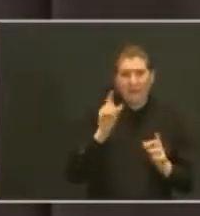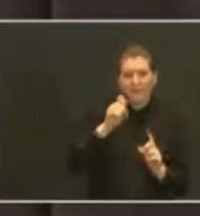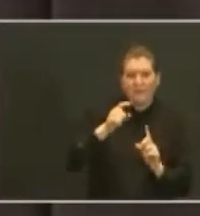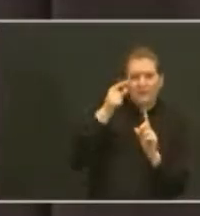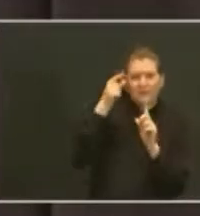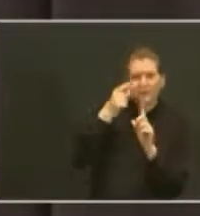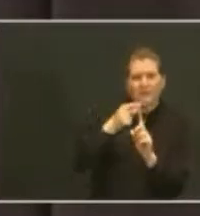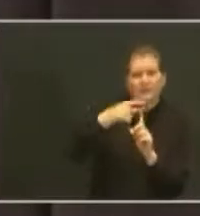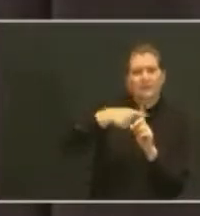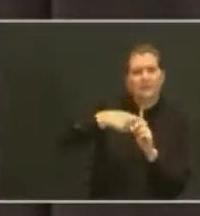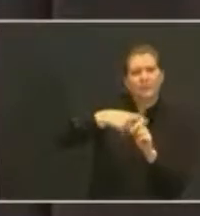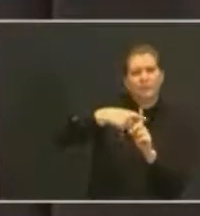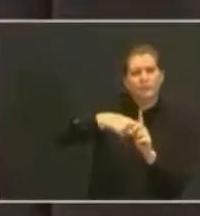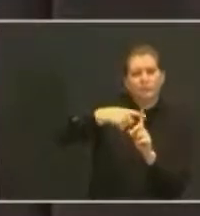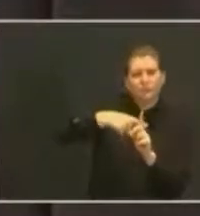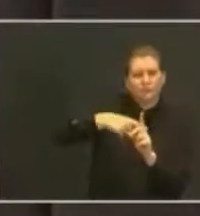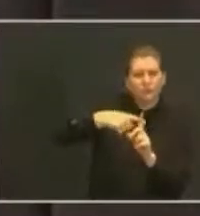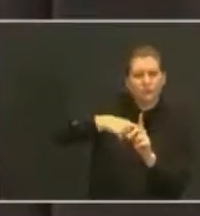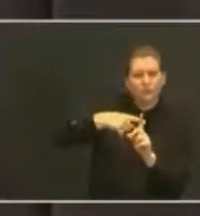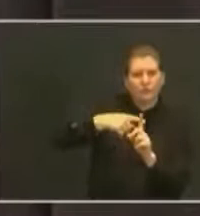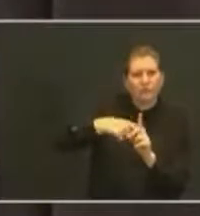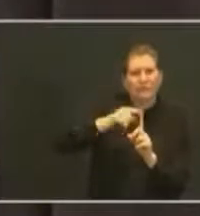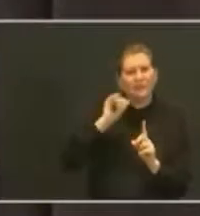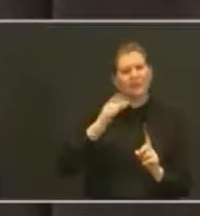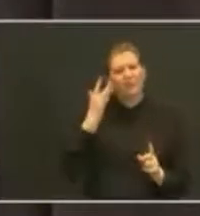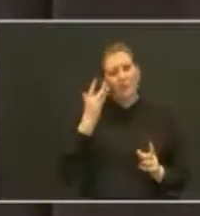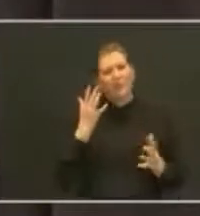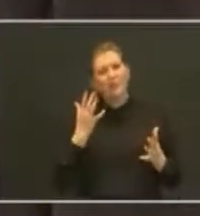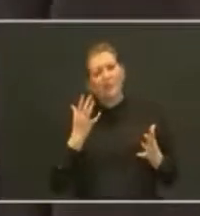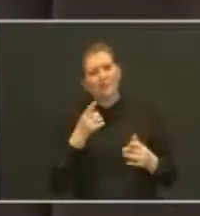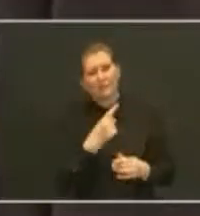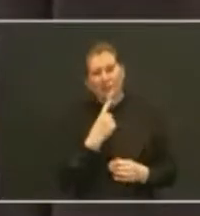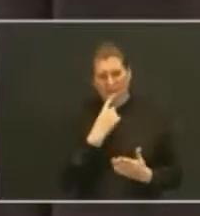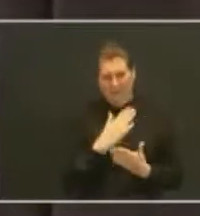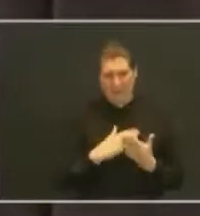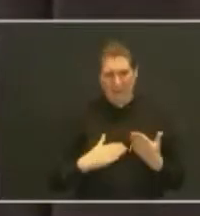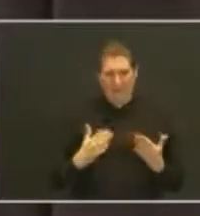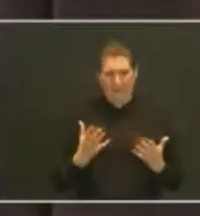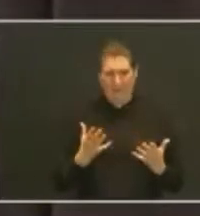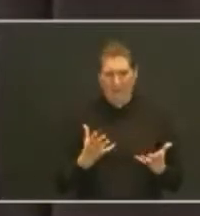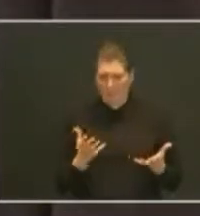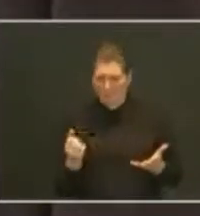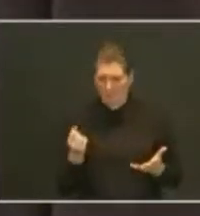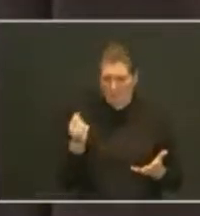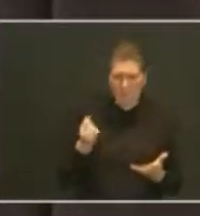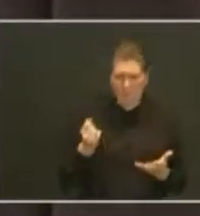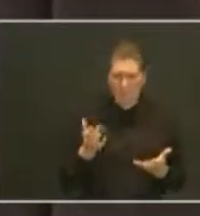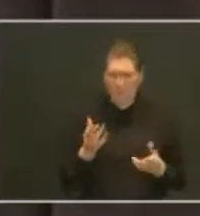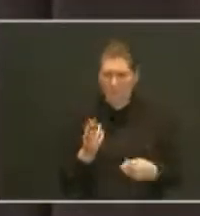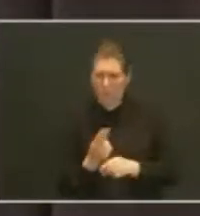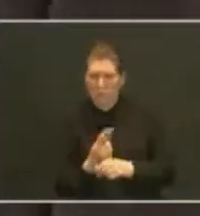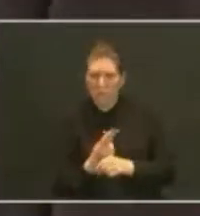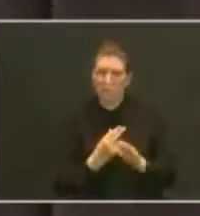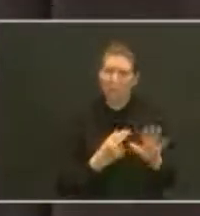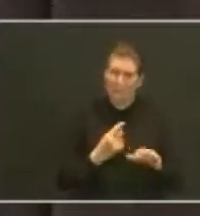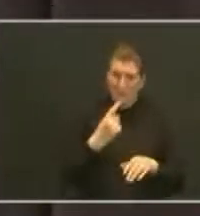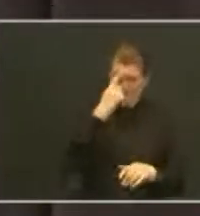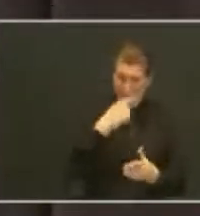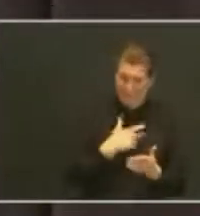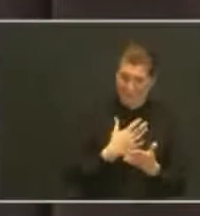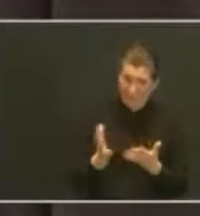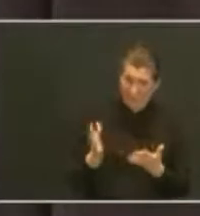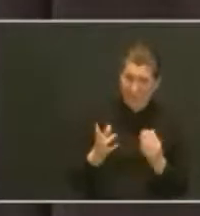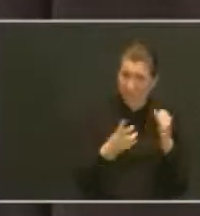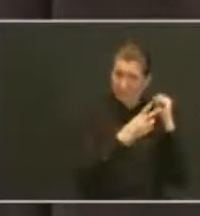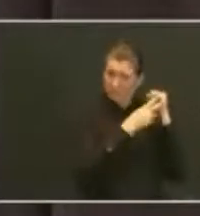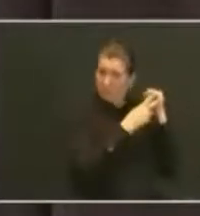of inventory of distributed or redistributed vaccine that made it seem as if it was sitting on shelves, but it was